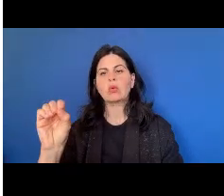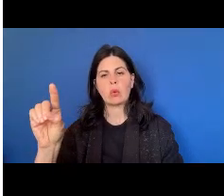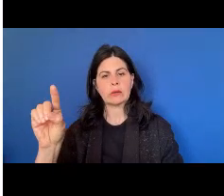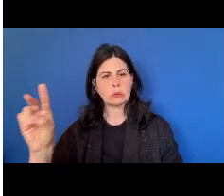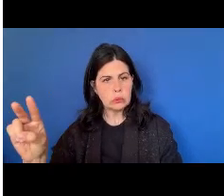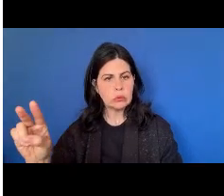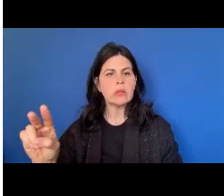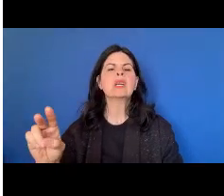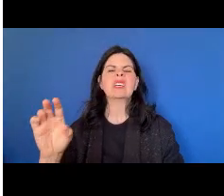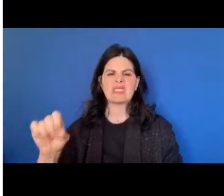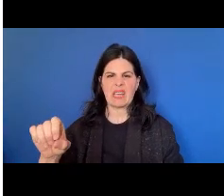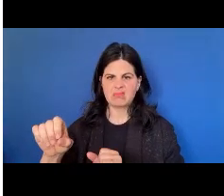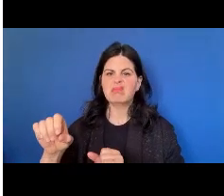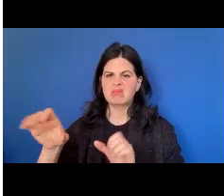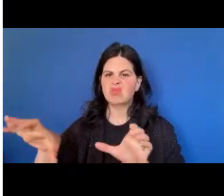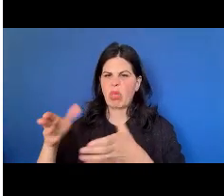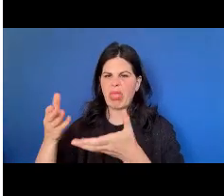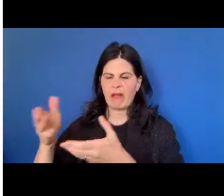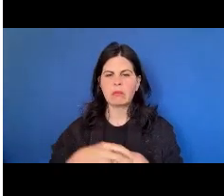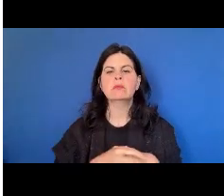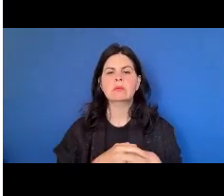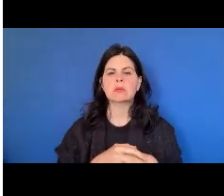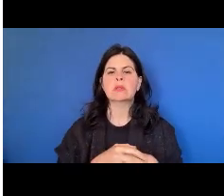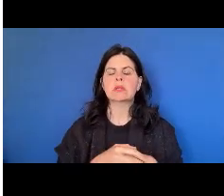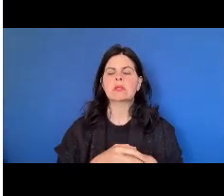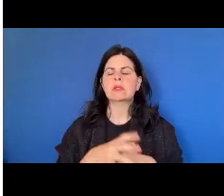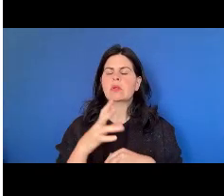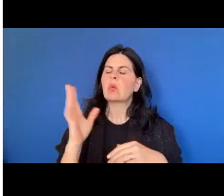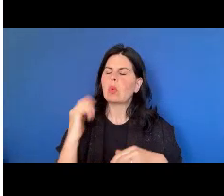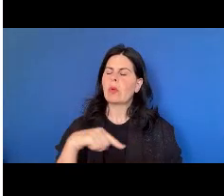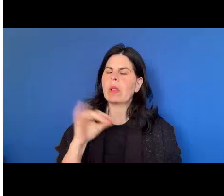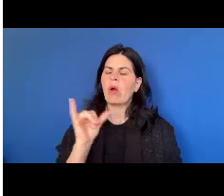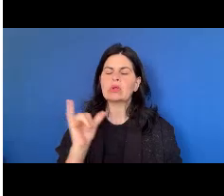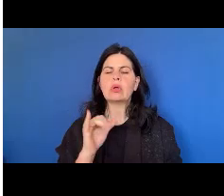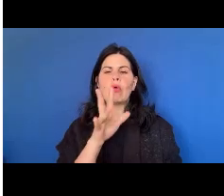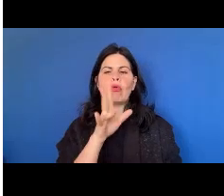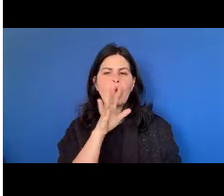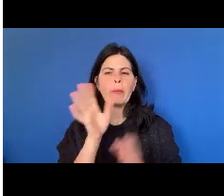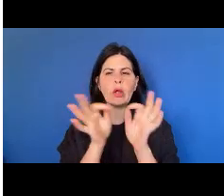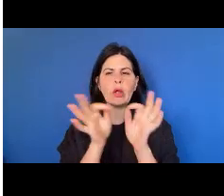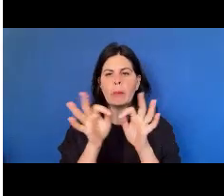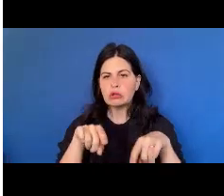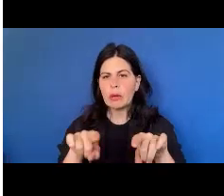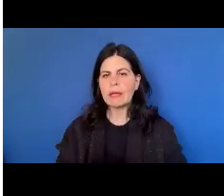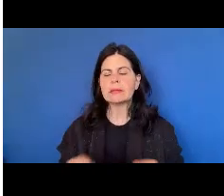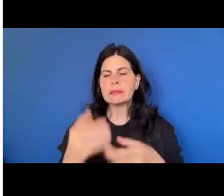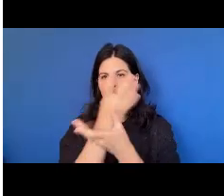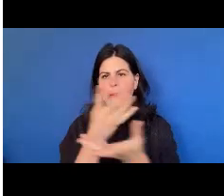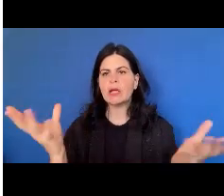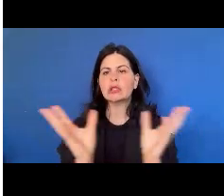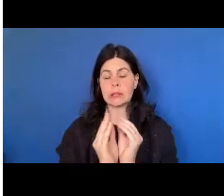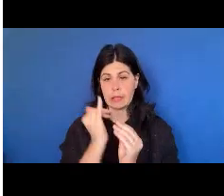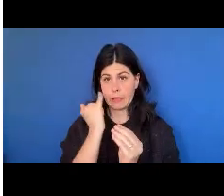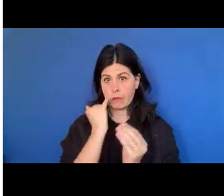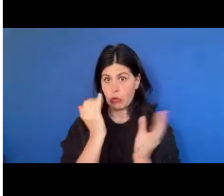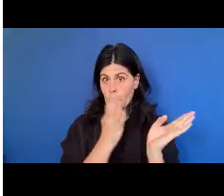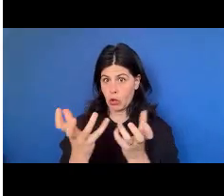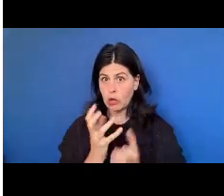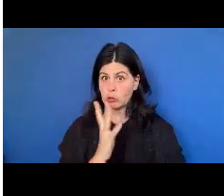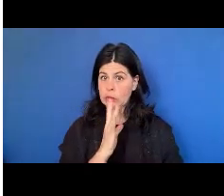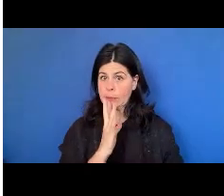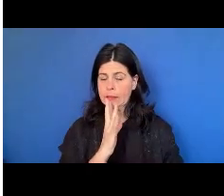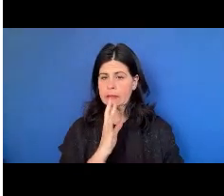we will be taking verbal comments as part of this information session. If you plan to speak, you can use the raise your hand